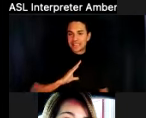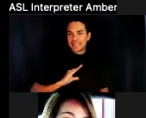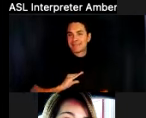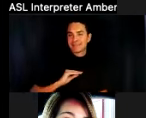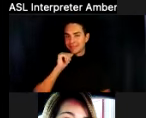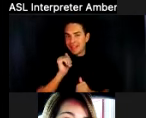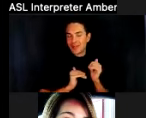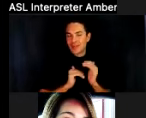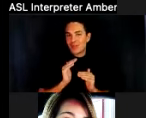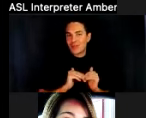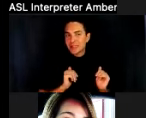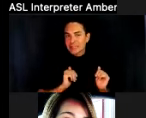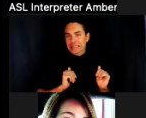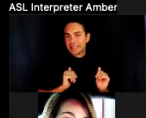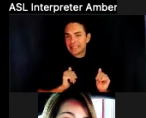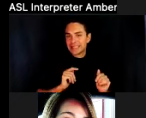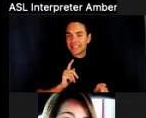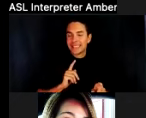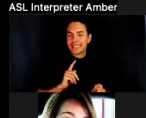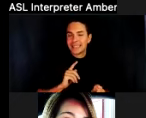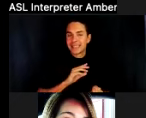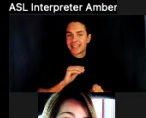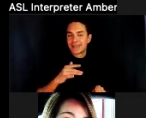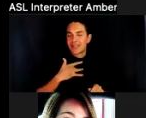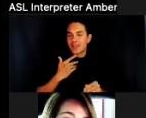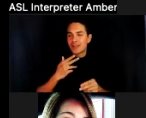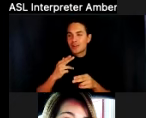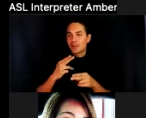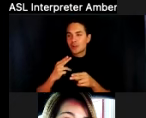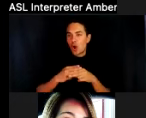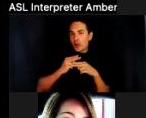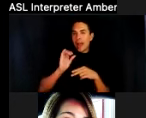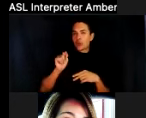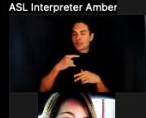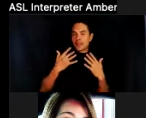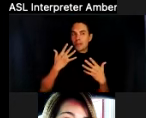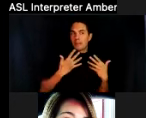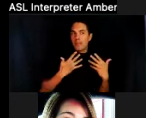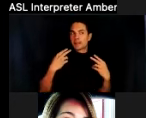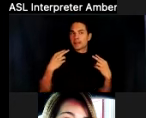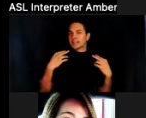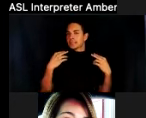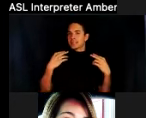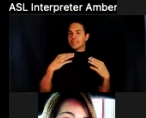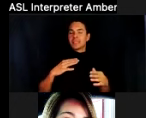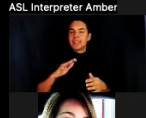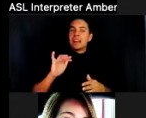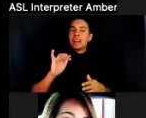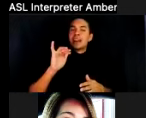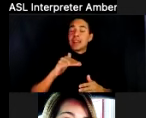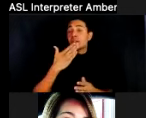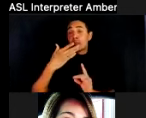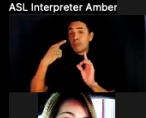uncomfortable and called out in that space, embarrassed. And I think that, yeah, that's a really great point